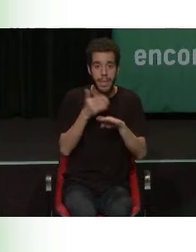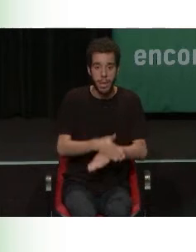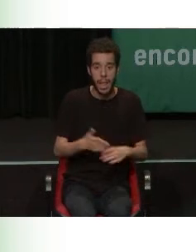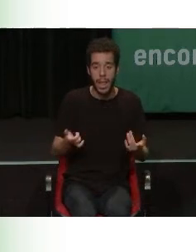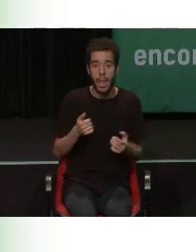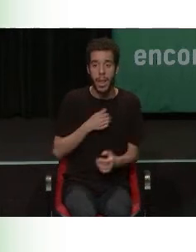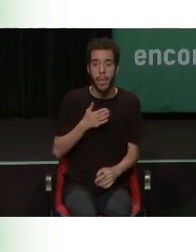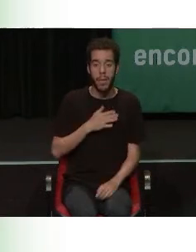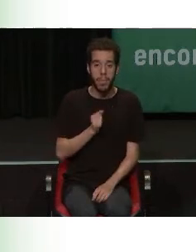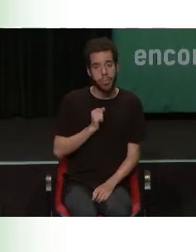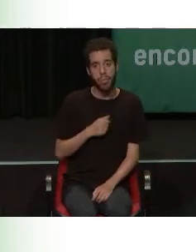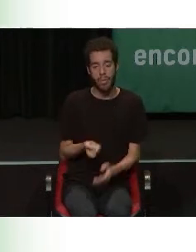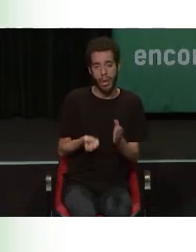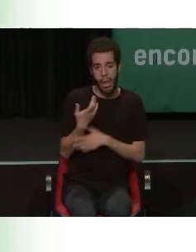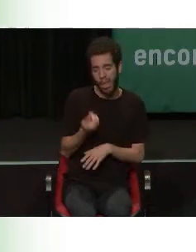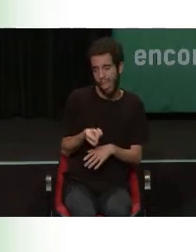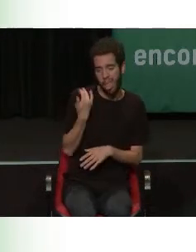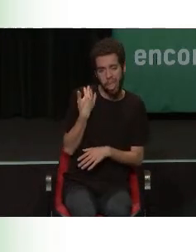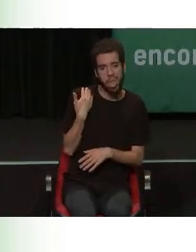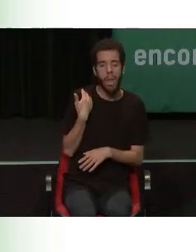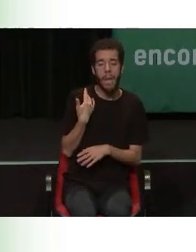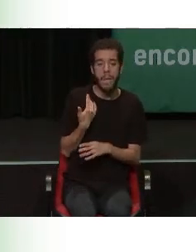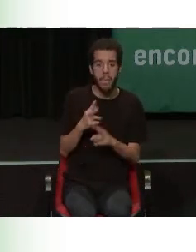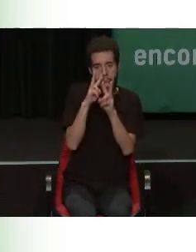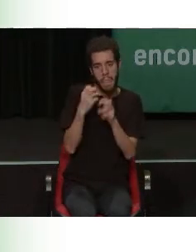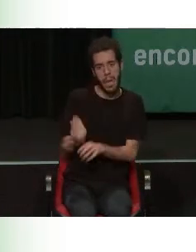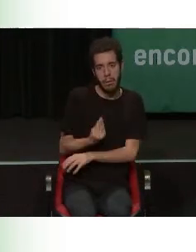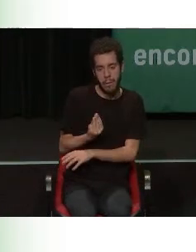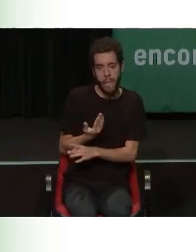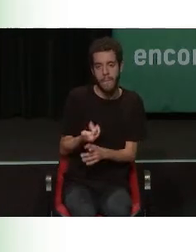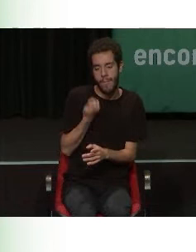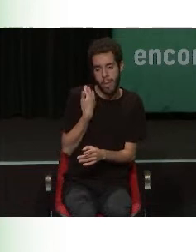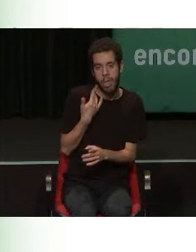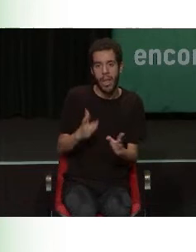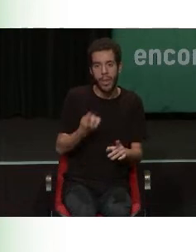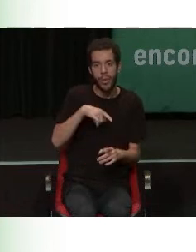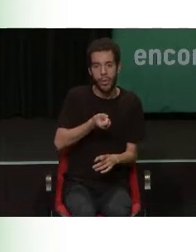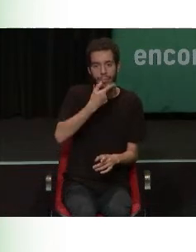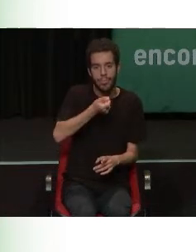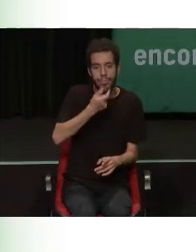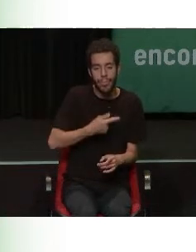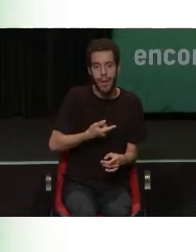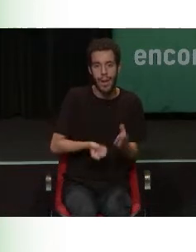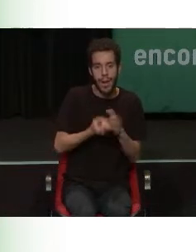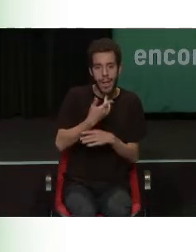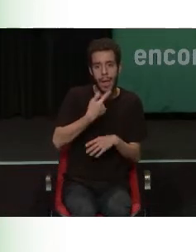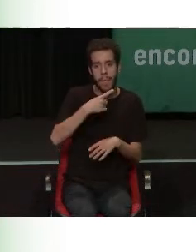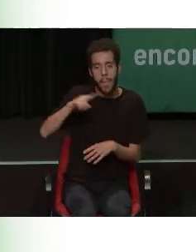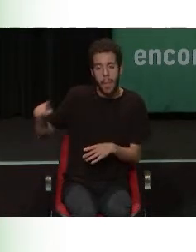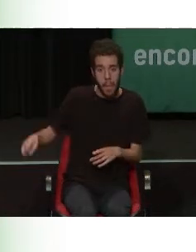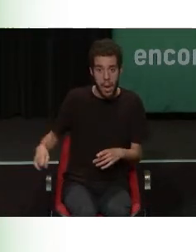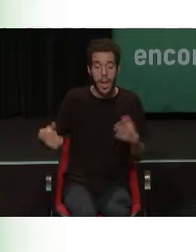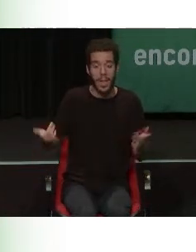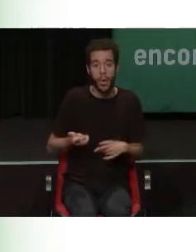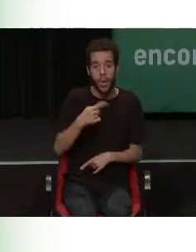company is a young company, although we produce 750 million pharmaceutical packs per annum. So